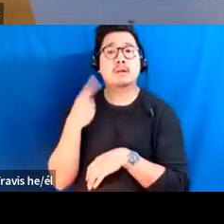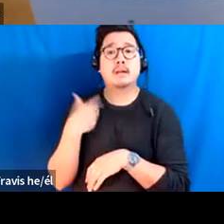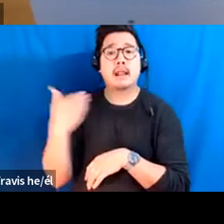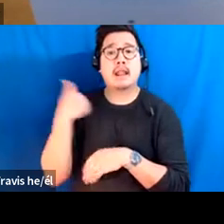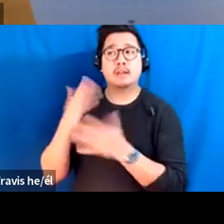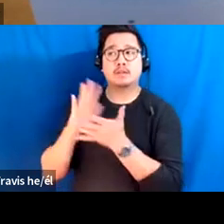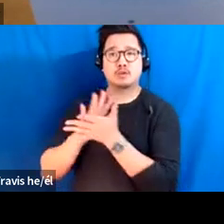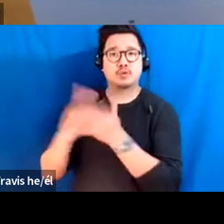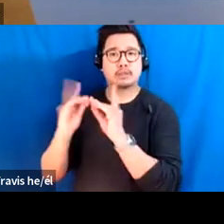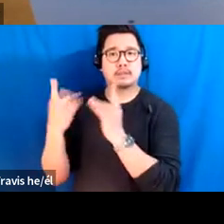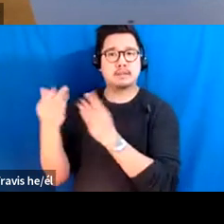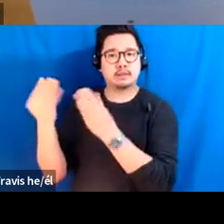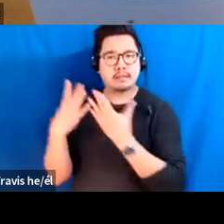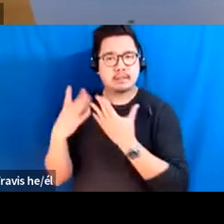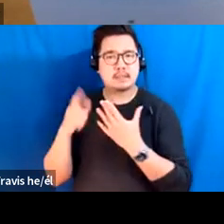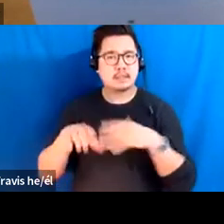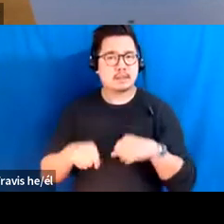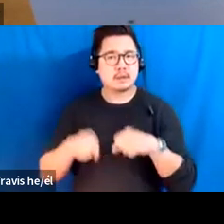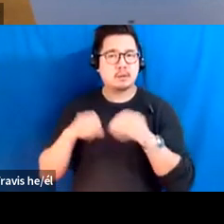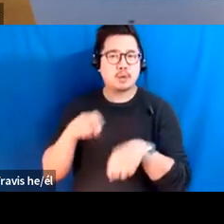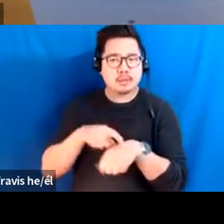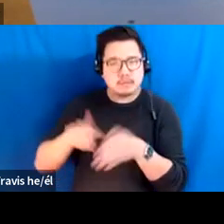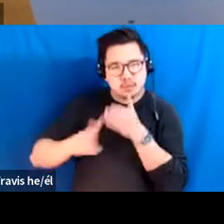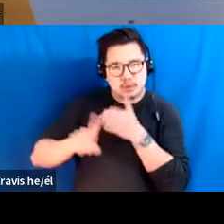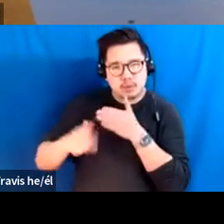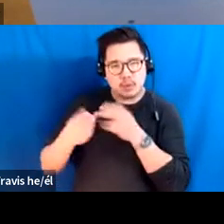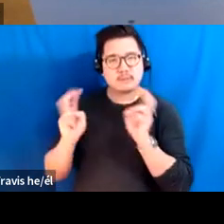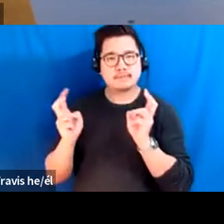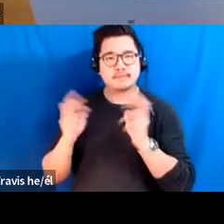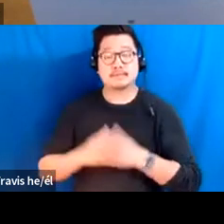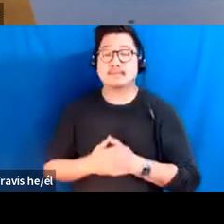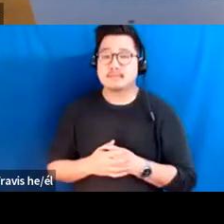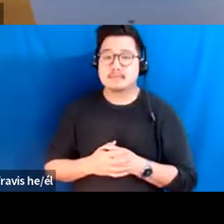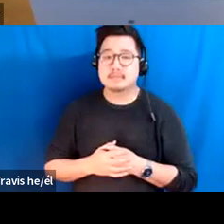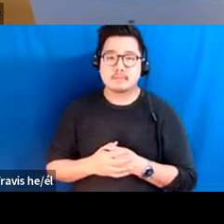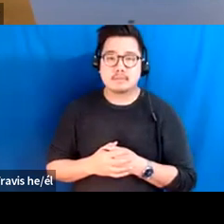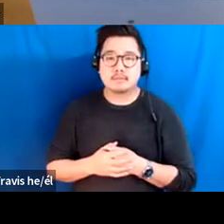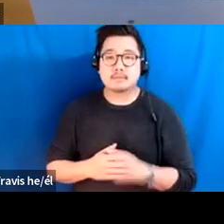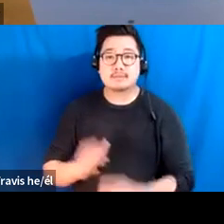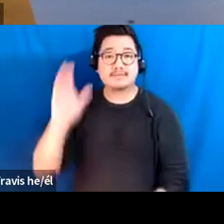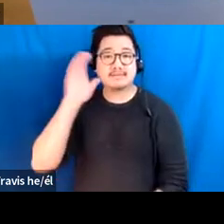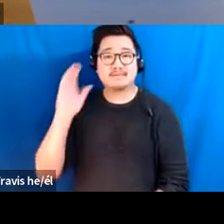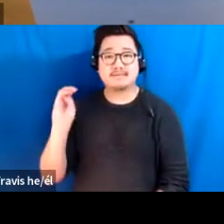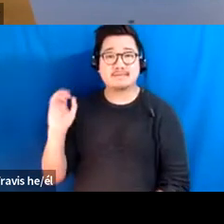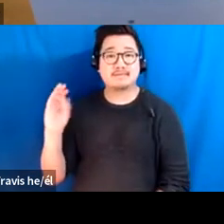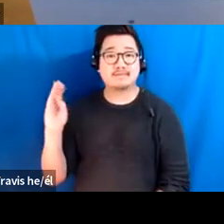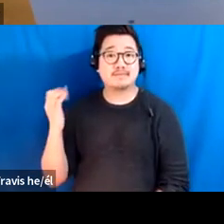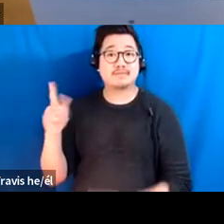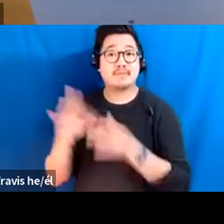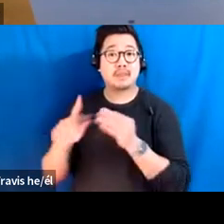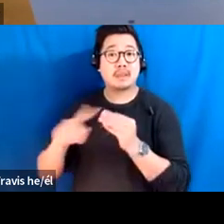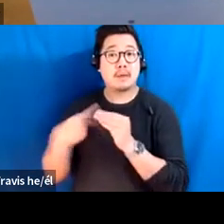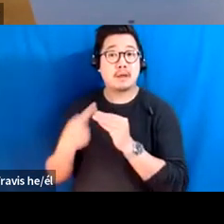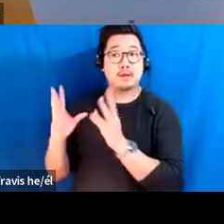say spend more time digging in on this so hearing ms campbell talk about those meetings in dr